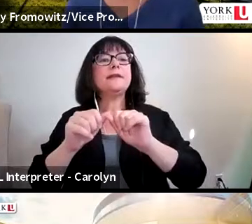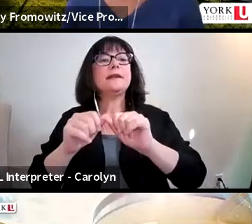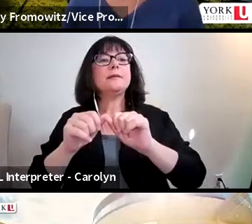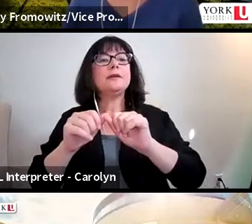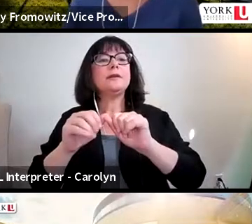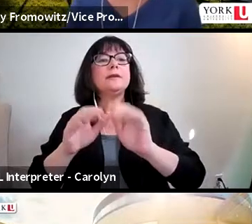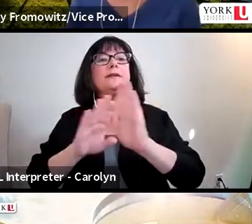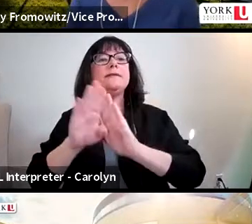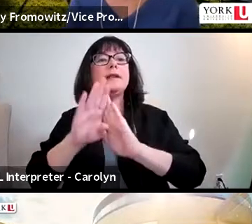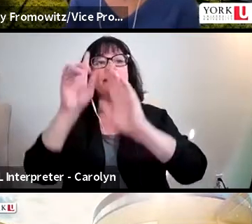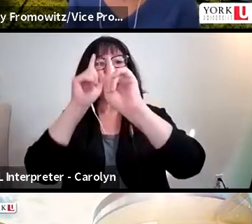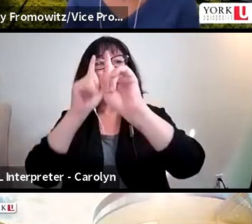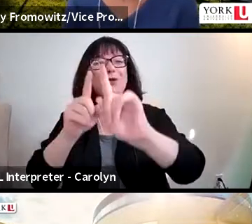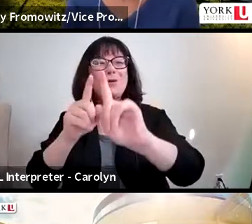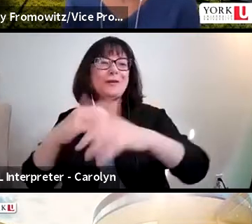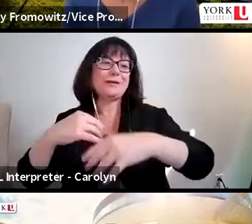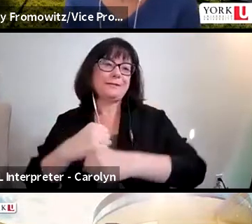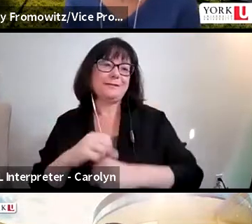SDGs.